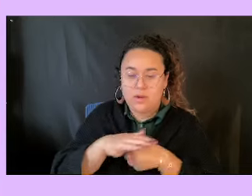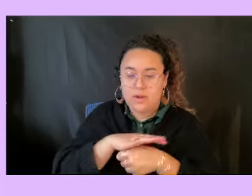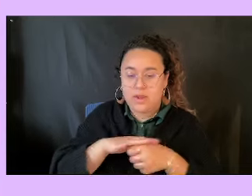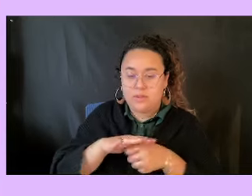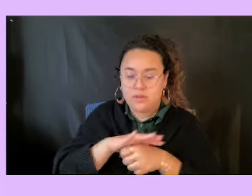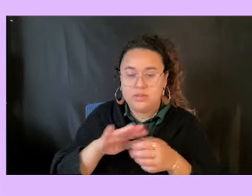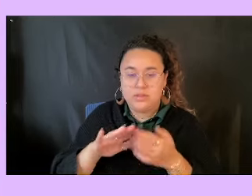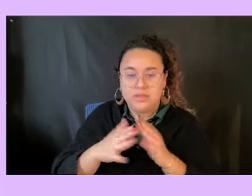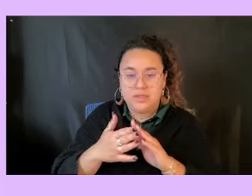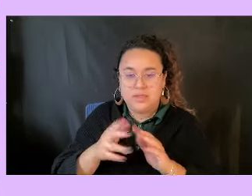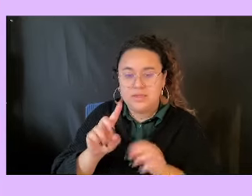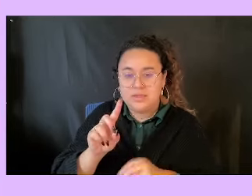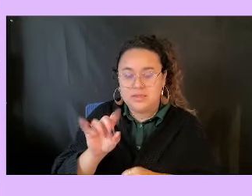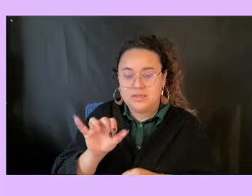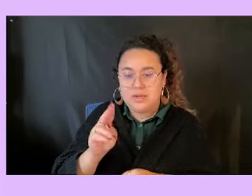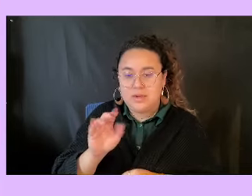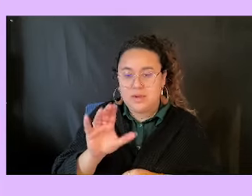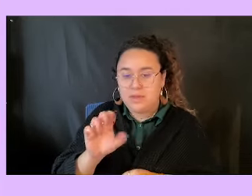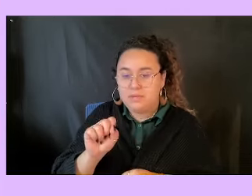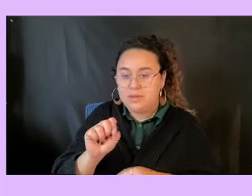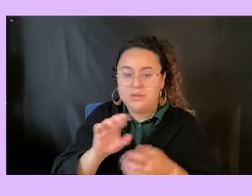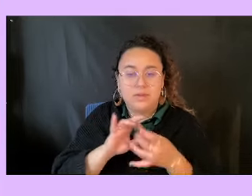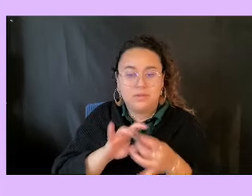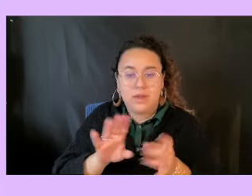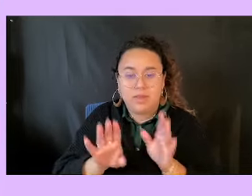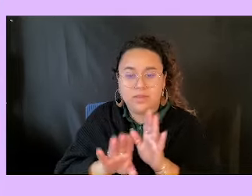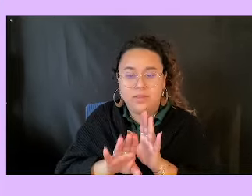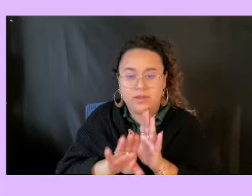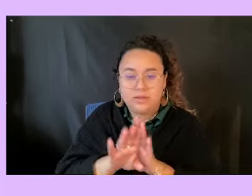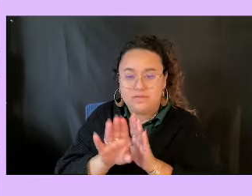dynamics regarding its development.